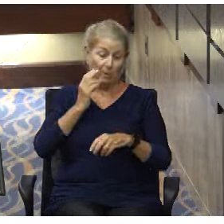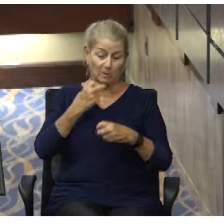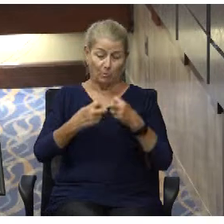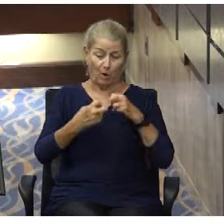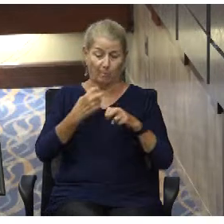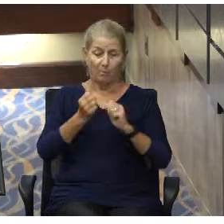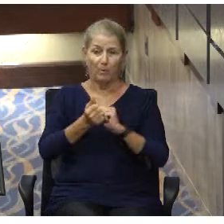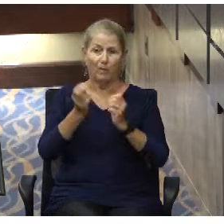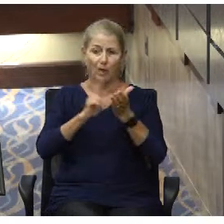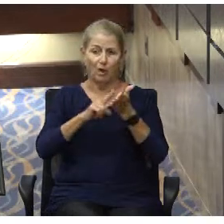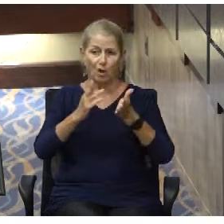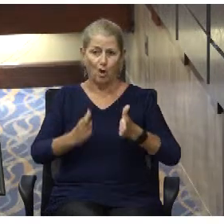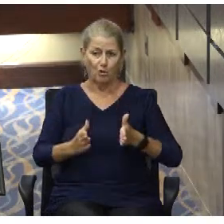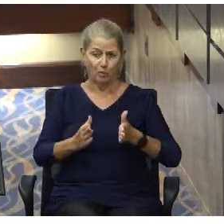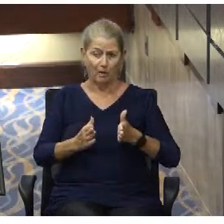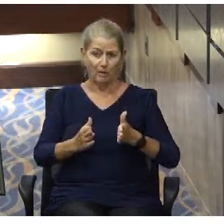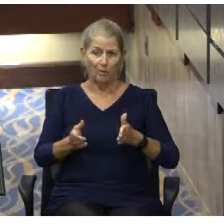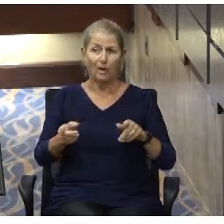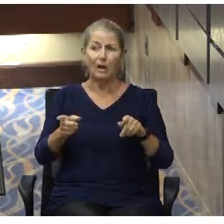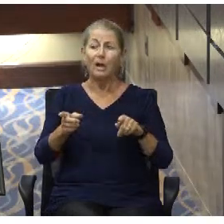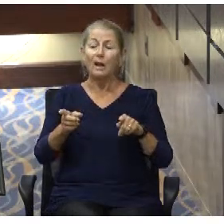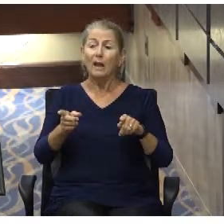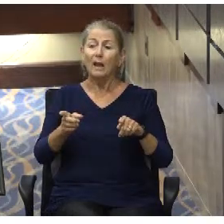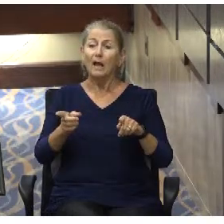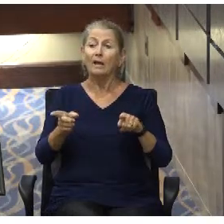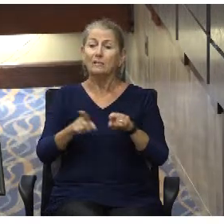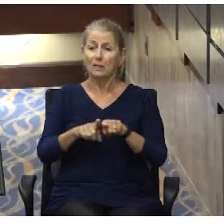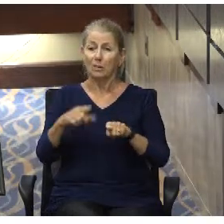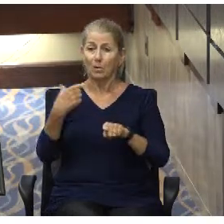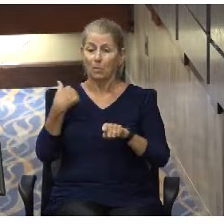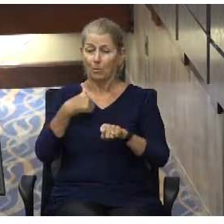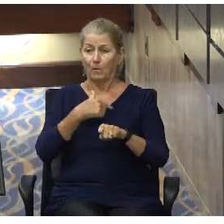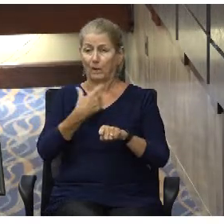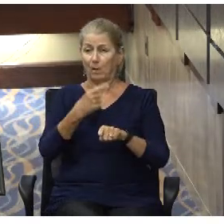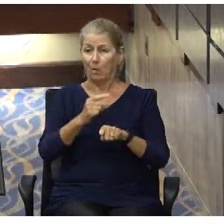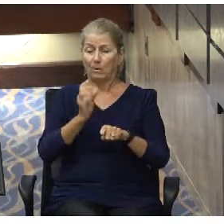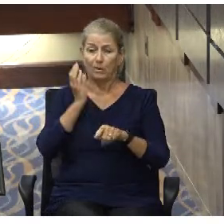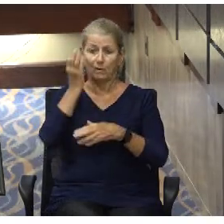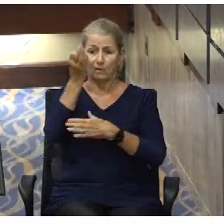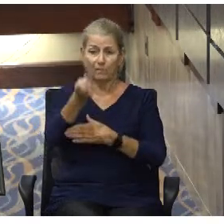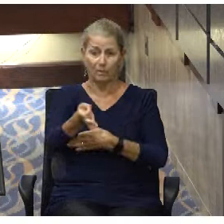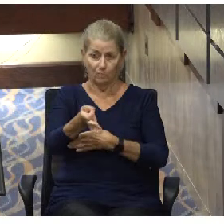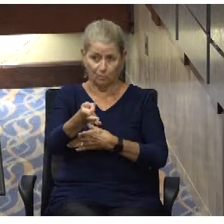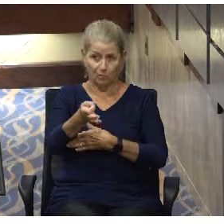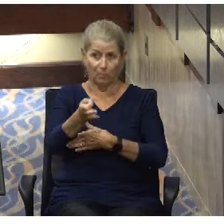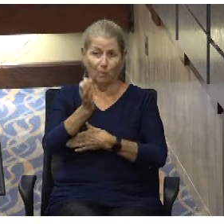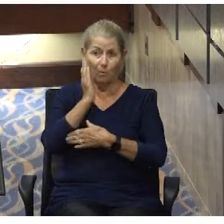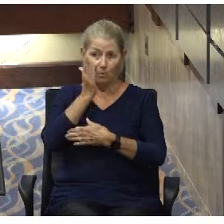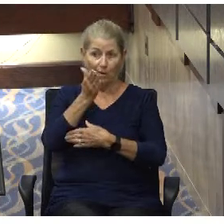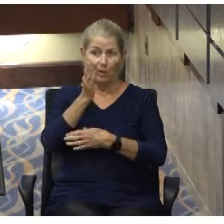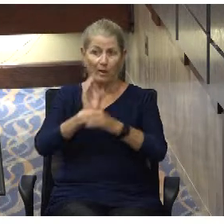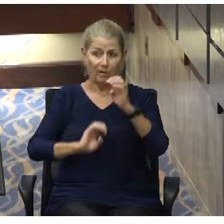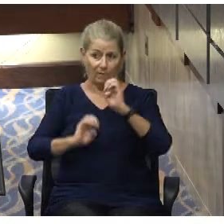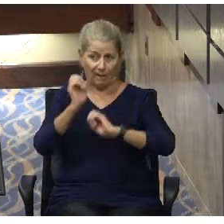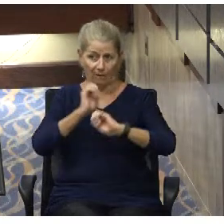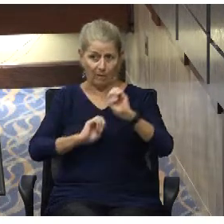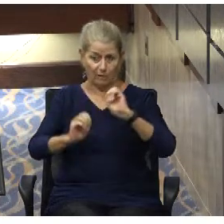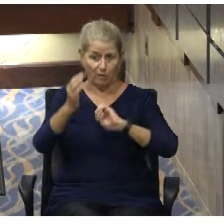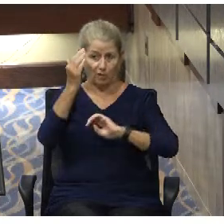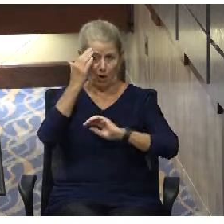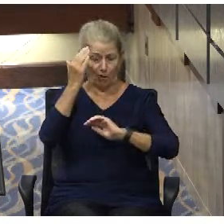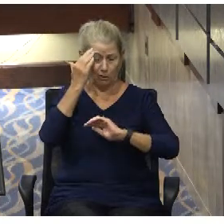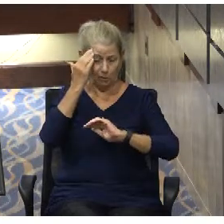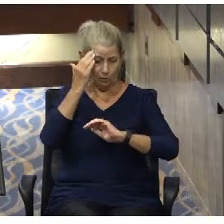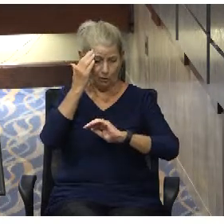we engage in bidding processes in the future, however, we can evaluate acknowledging the struggles we've had